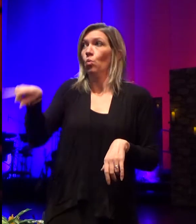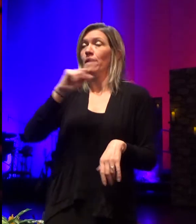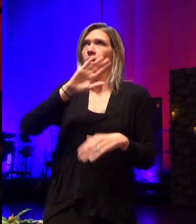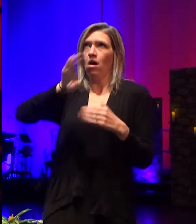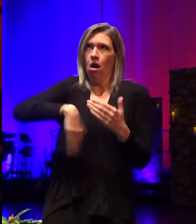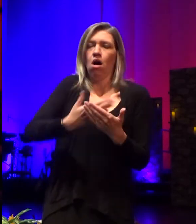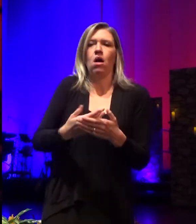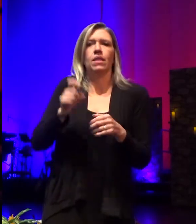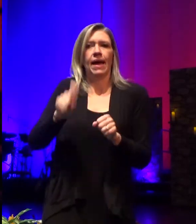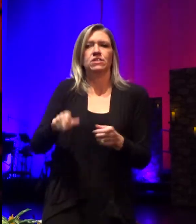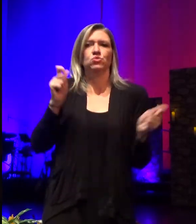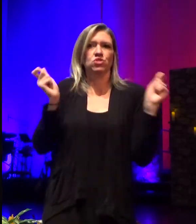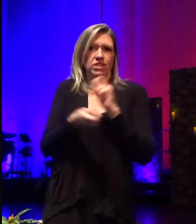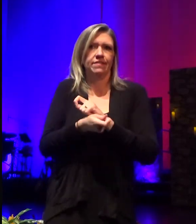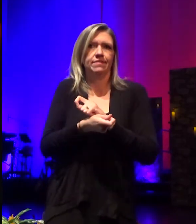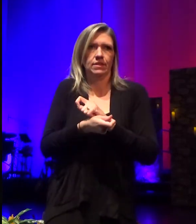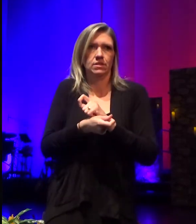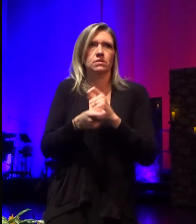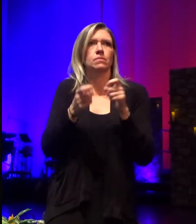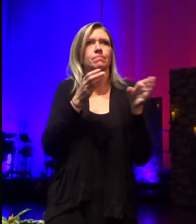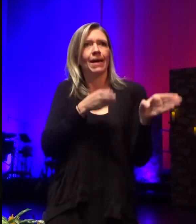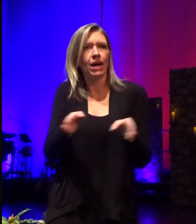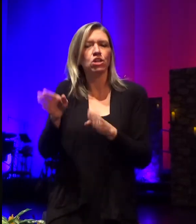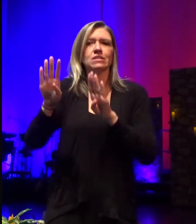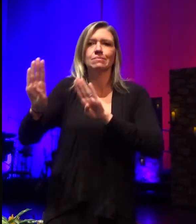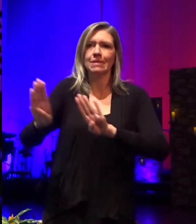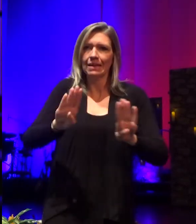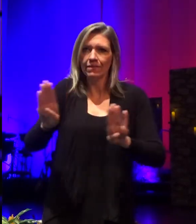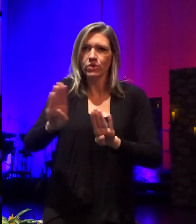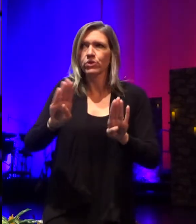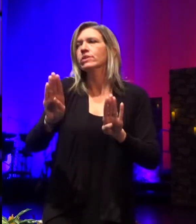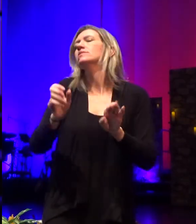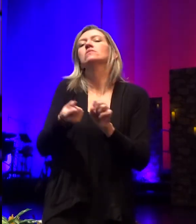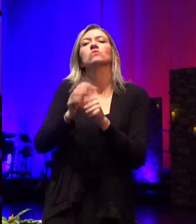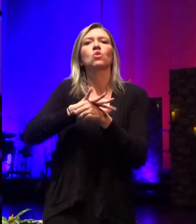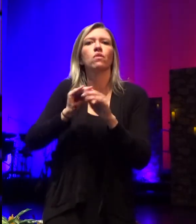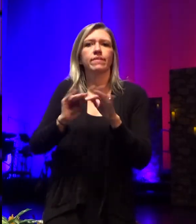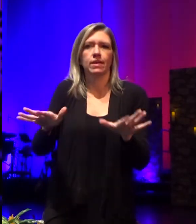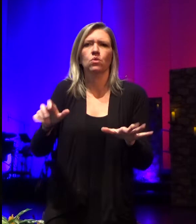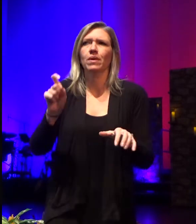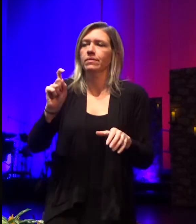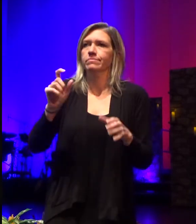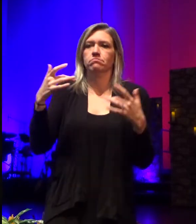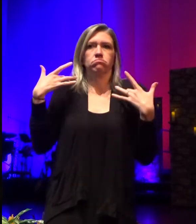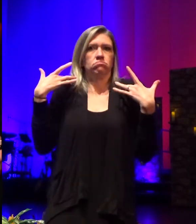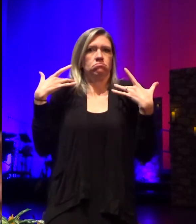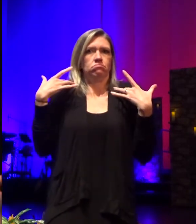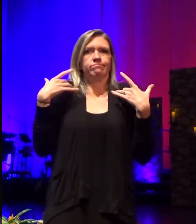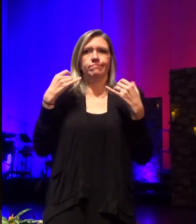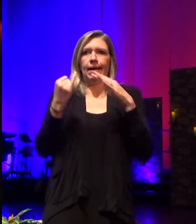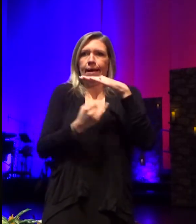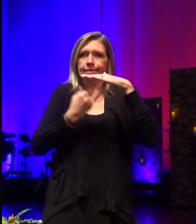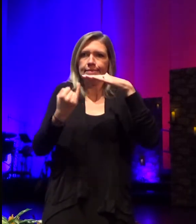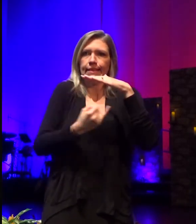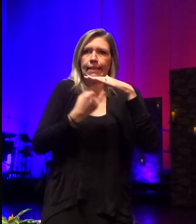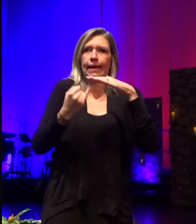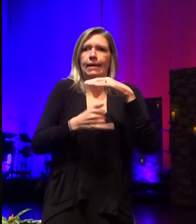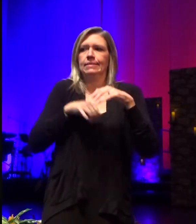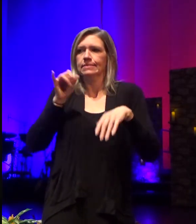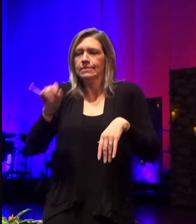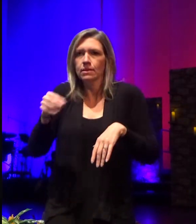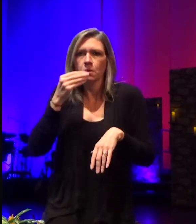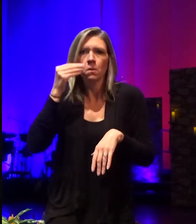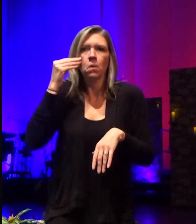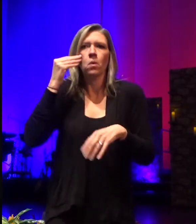our midst. And so we pulled back and we isolated and we quarantined and social distanced and all of that.